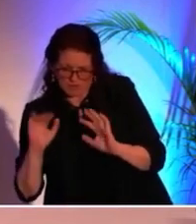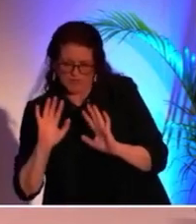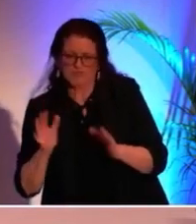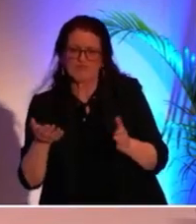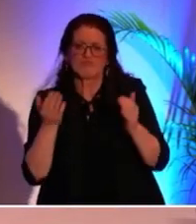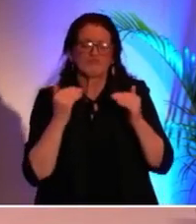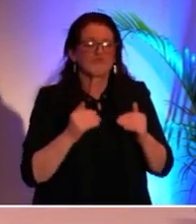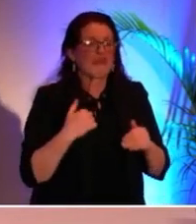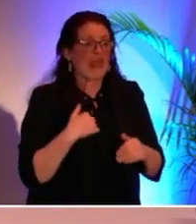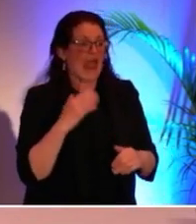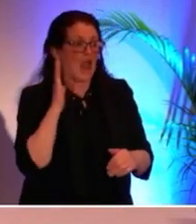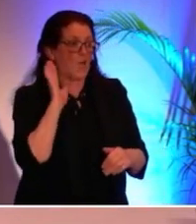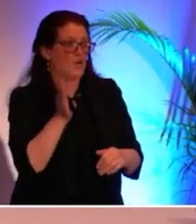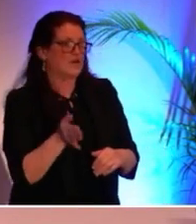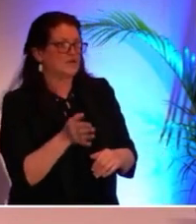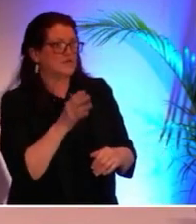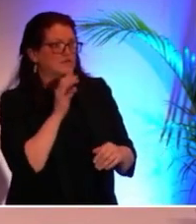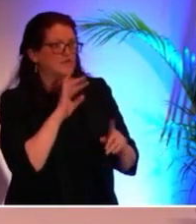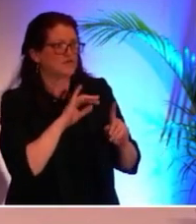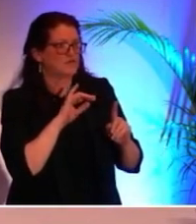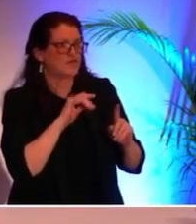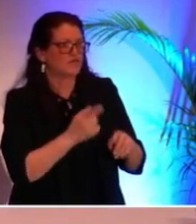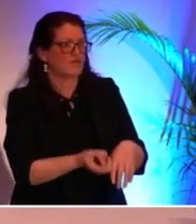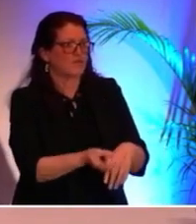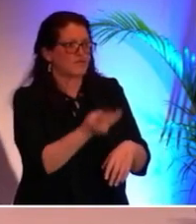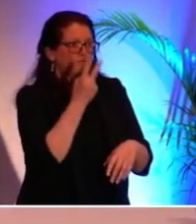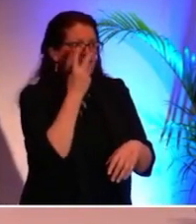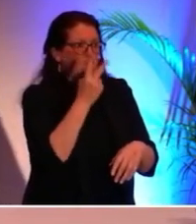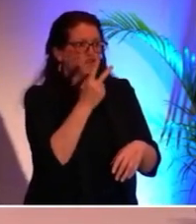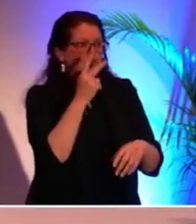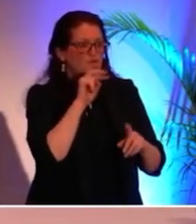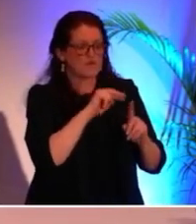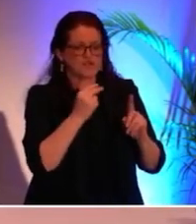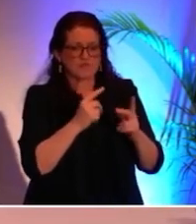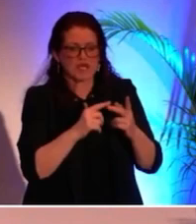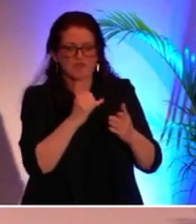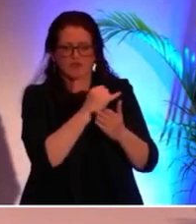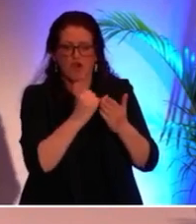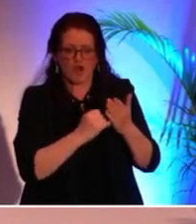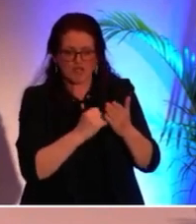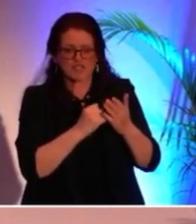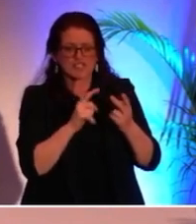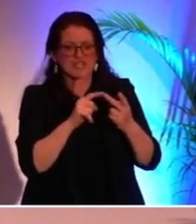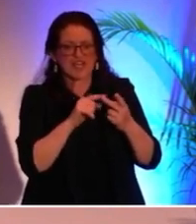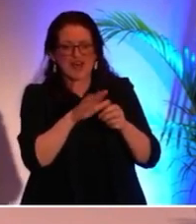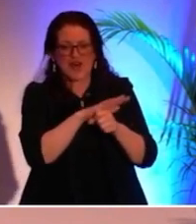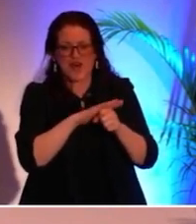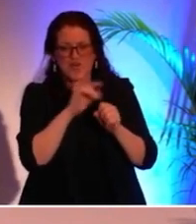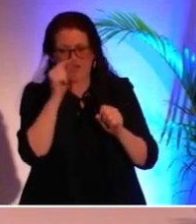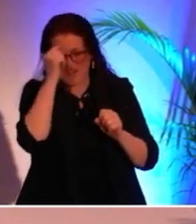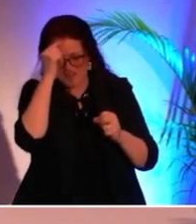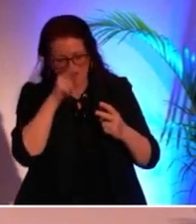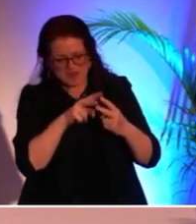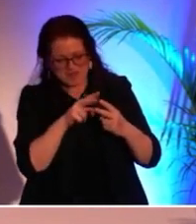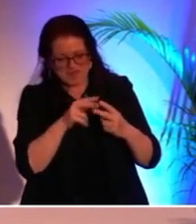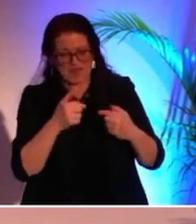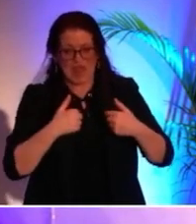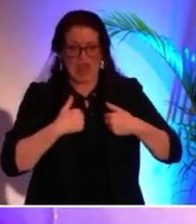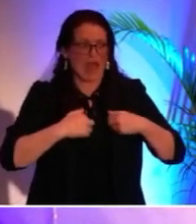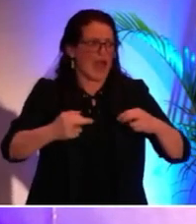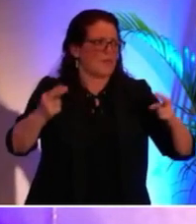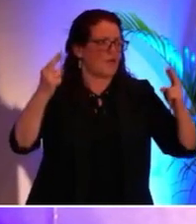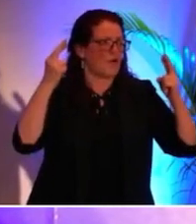So I get to speak from two perspectives, the artist and local government. Well, I'm